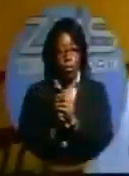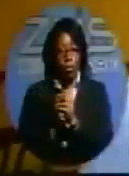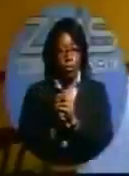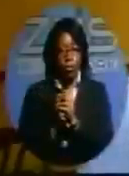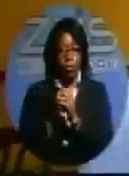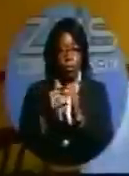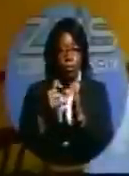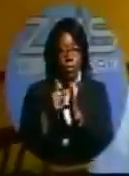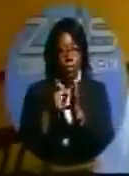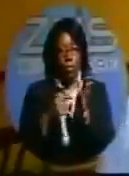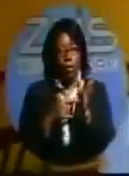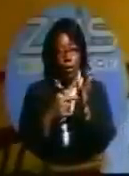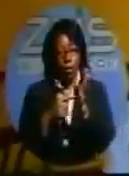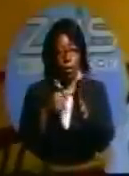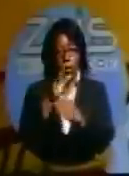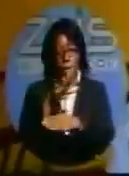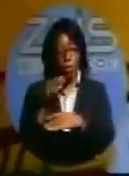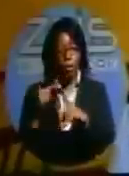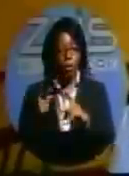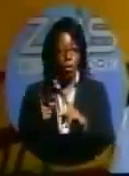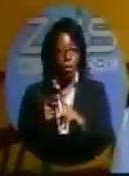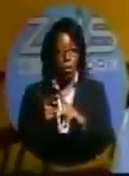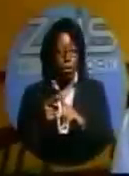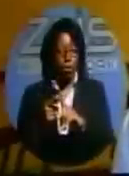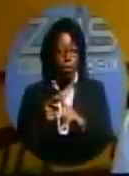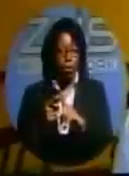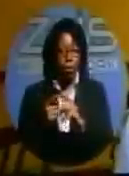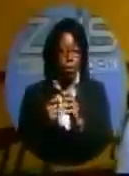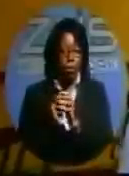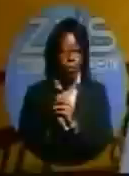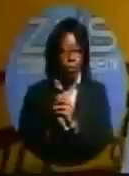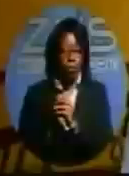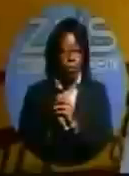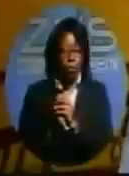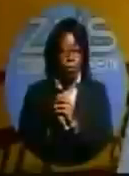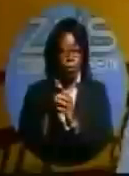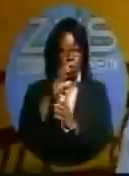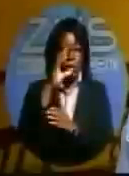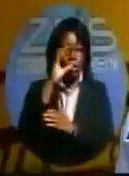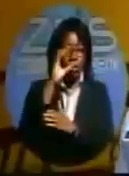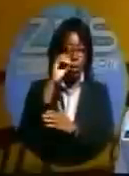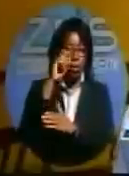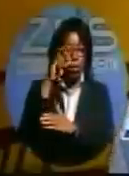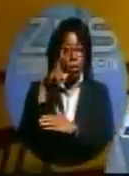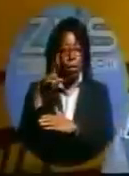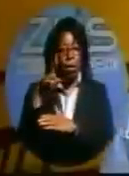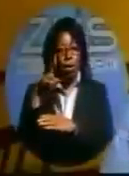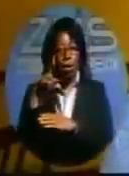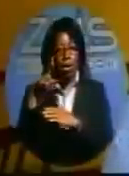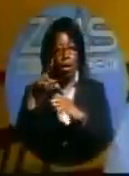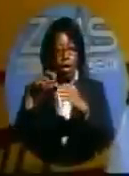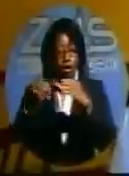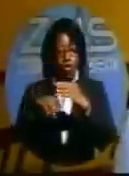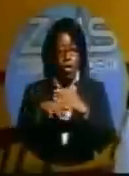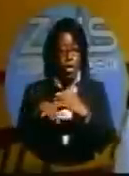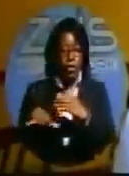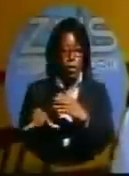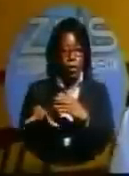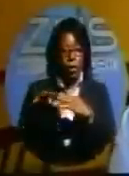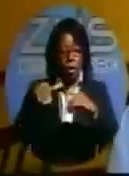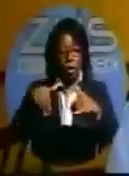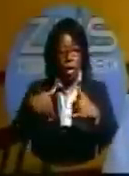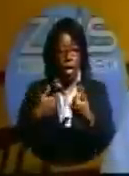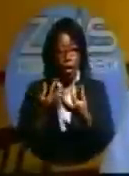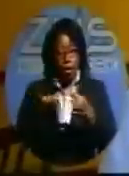Exposes children and students in general to coral reef conservation issues, thinking about how